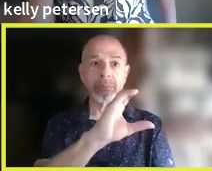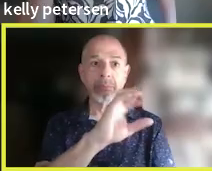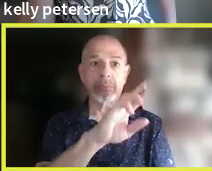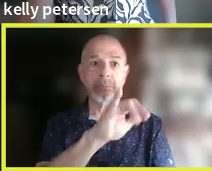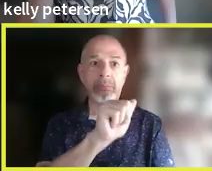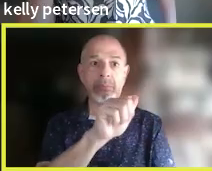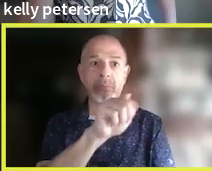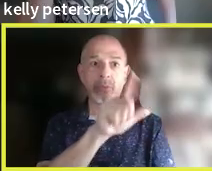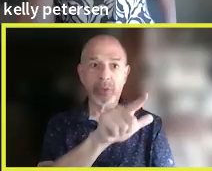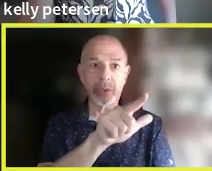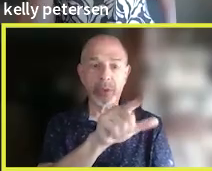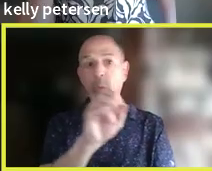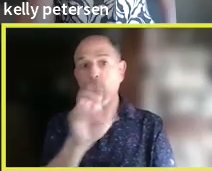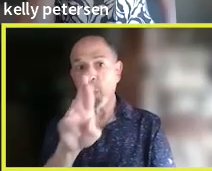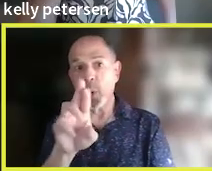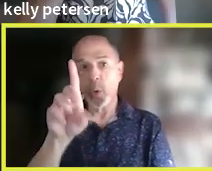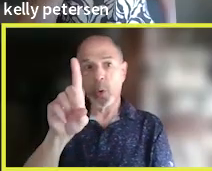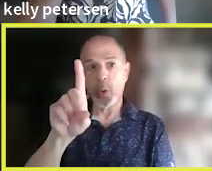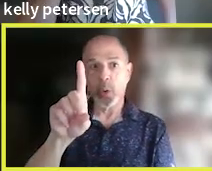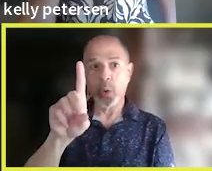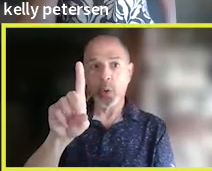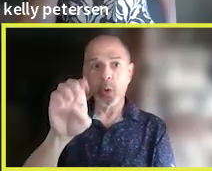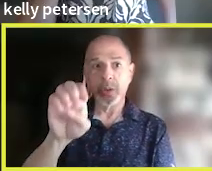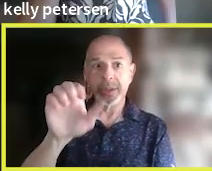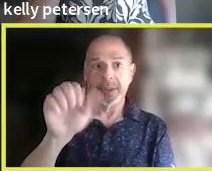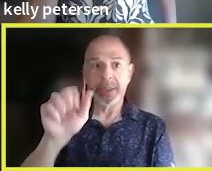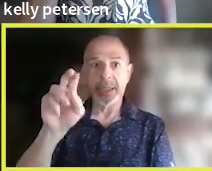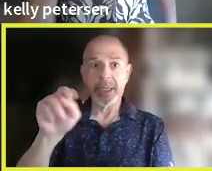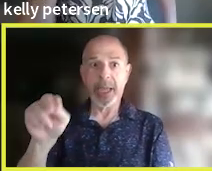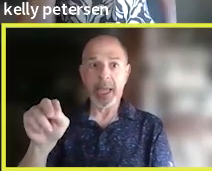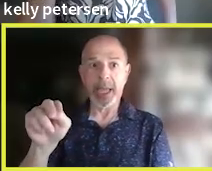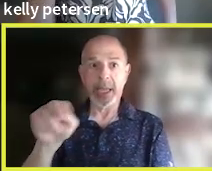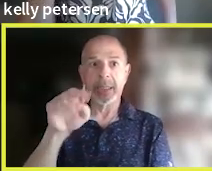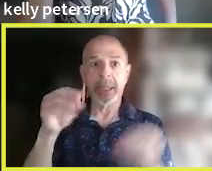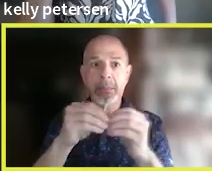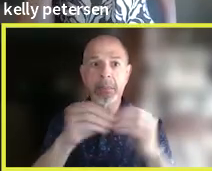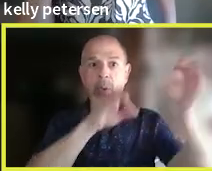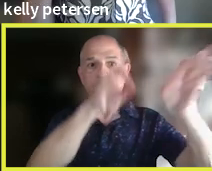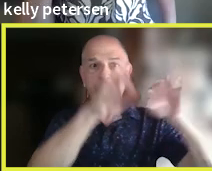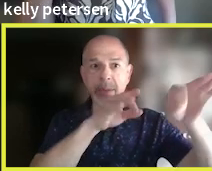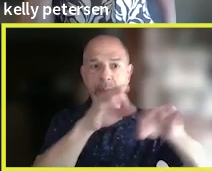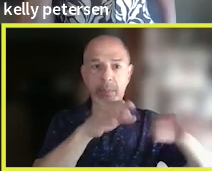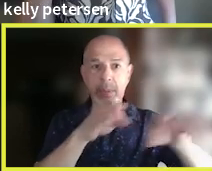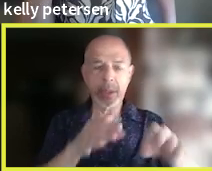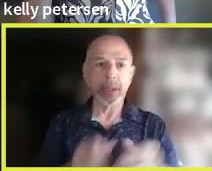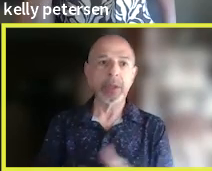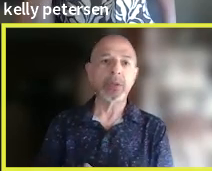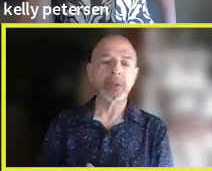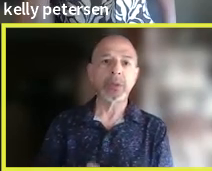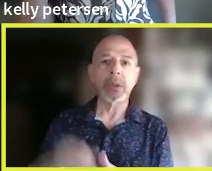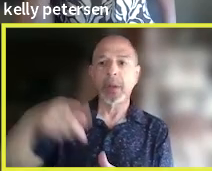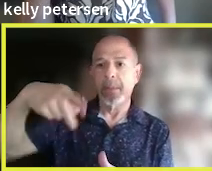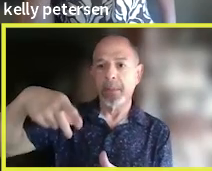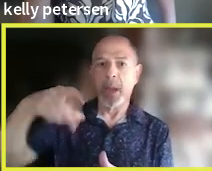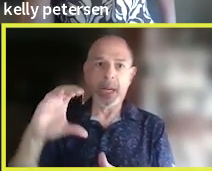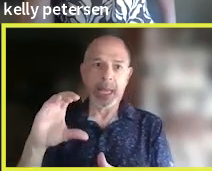you want to talk about that for a second? You can find all the episodes on the ANA Facebook page or